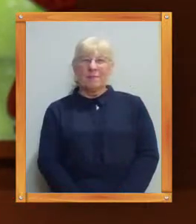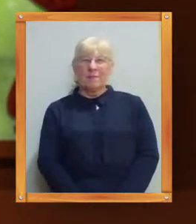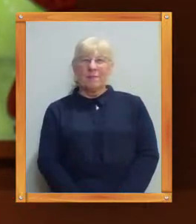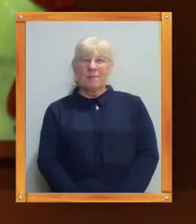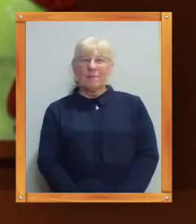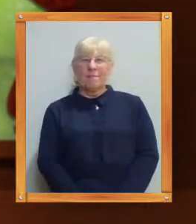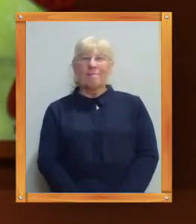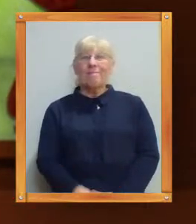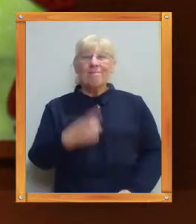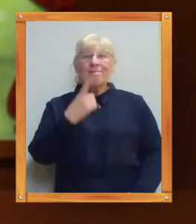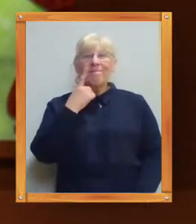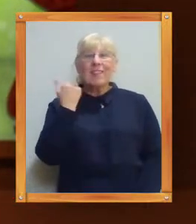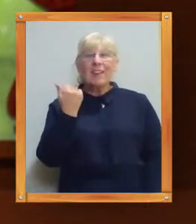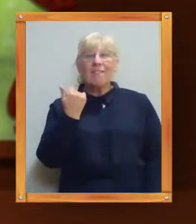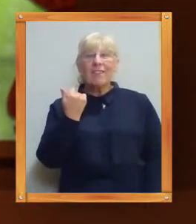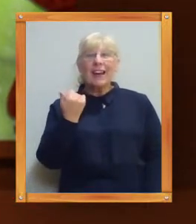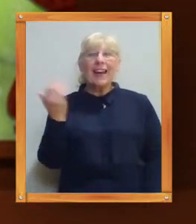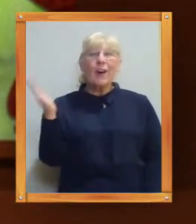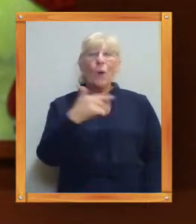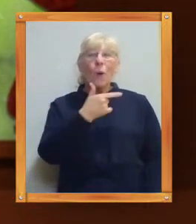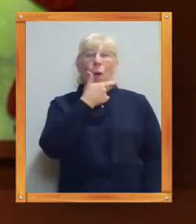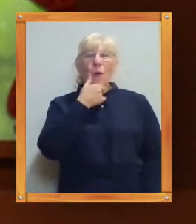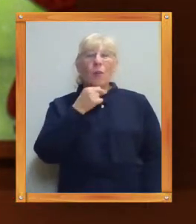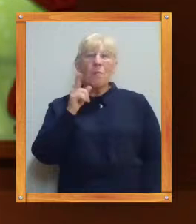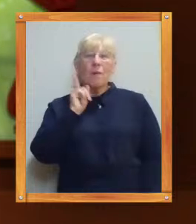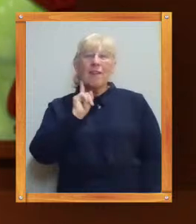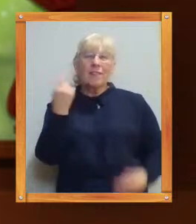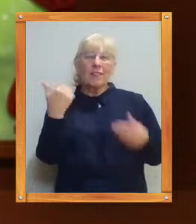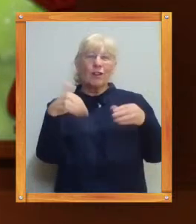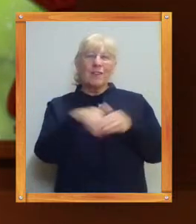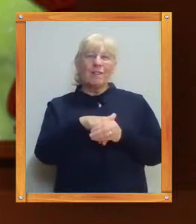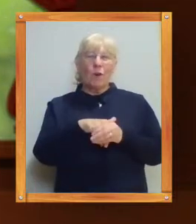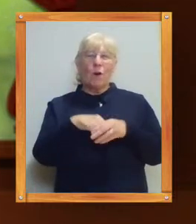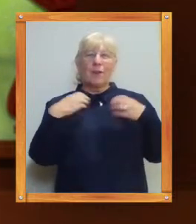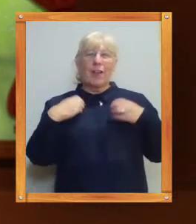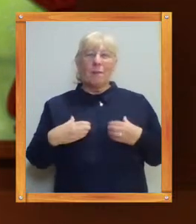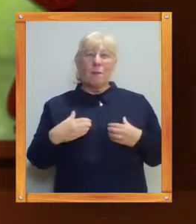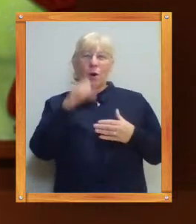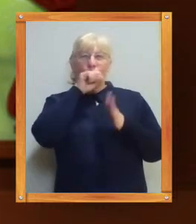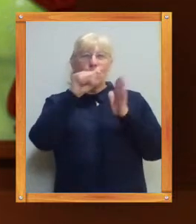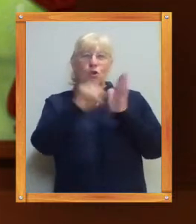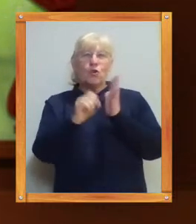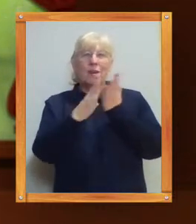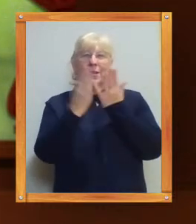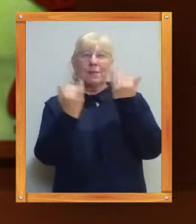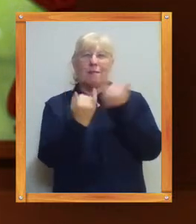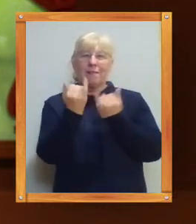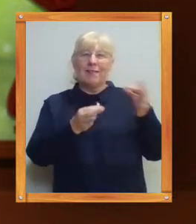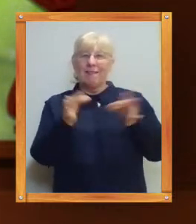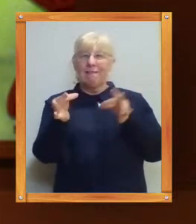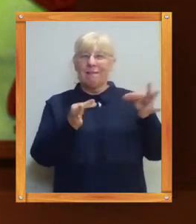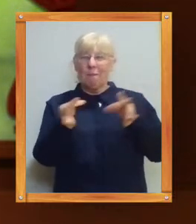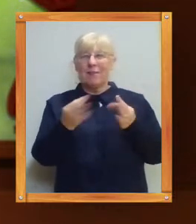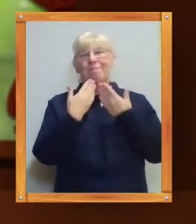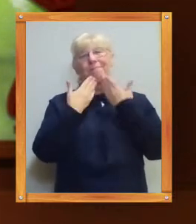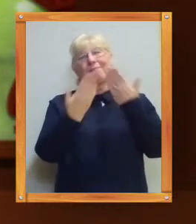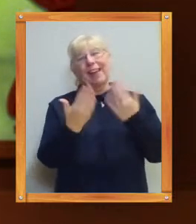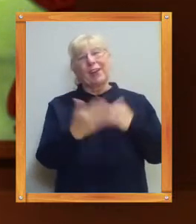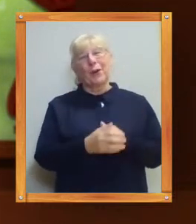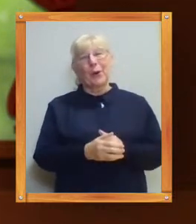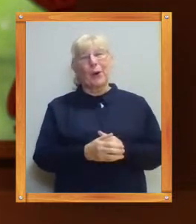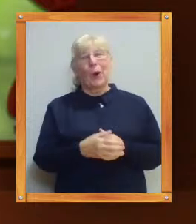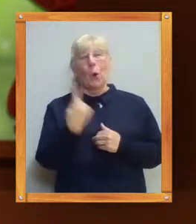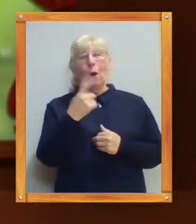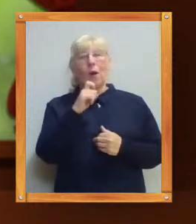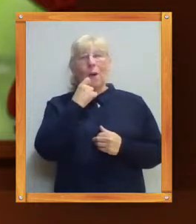Lovely. And thanks to all the boys and girls who took part in the Mayor's Christmas card design competition. One of them will get a very special visitor at the door